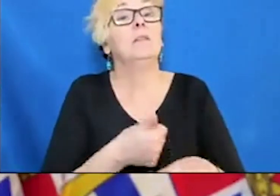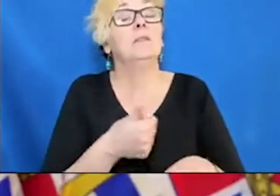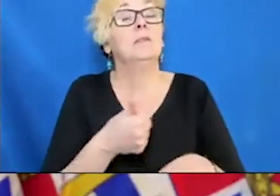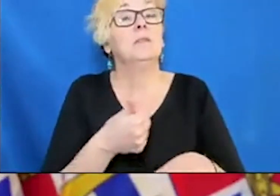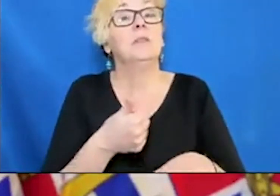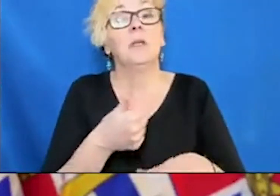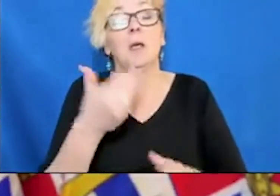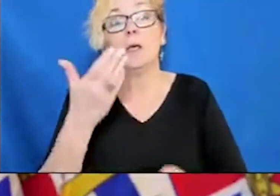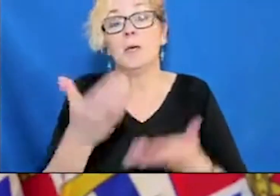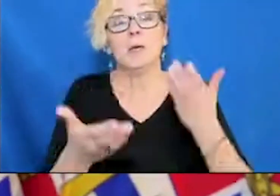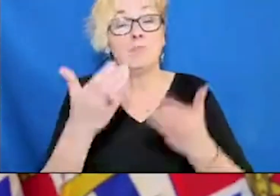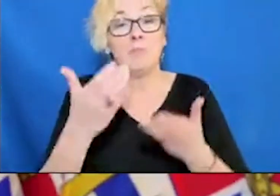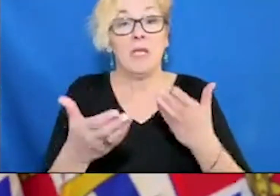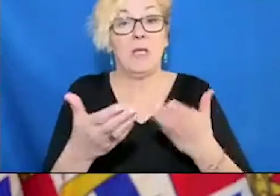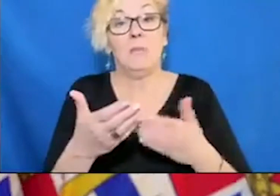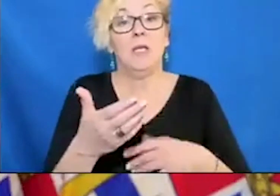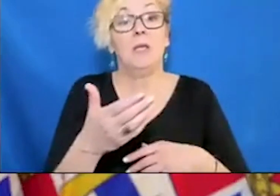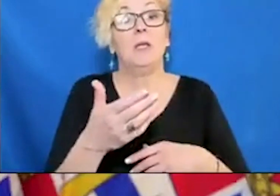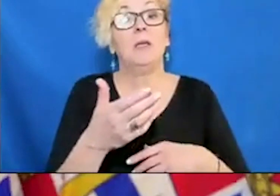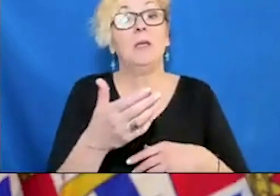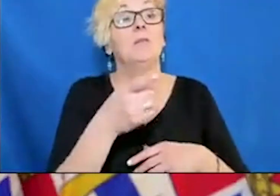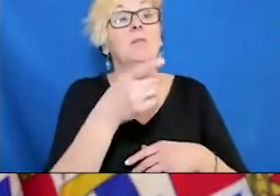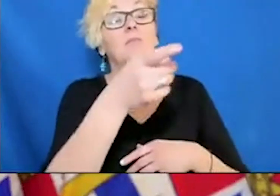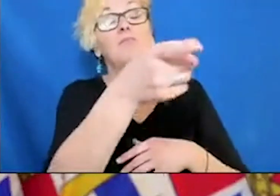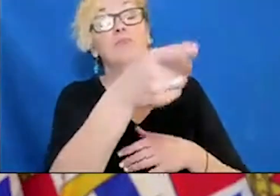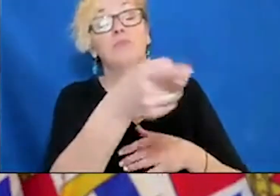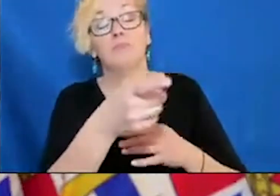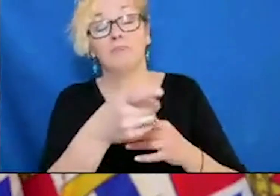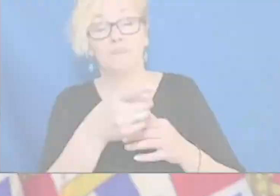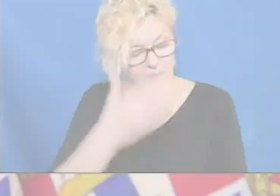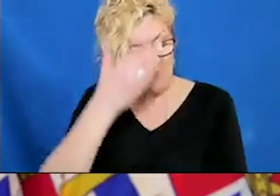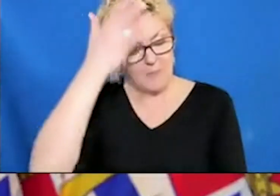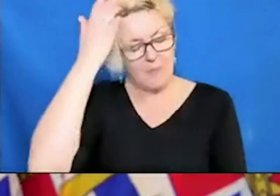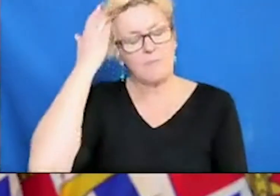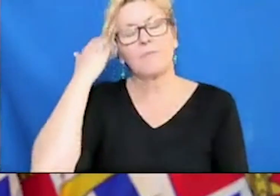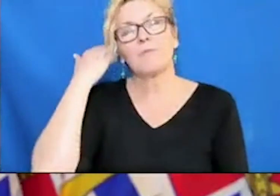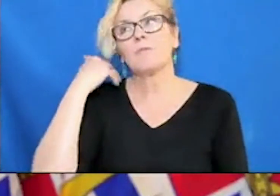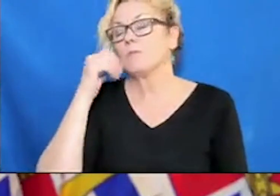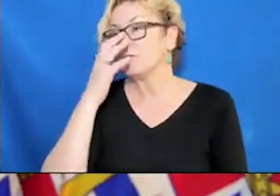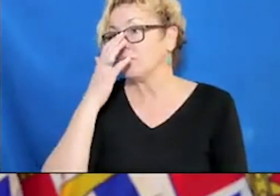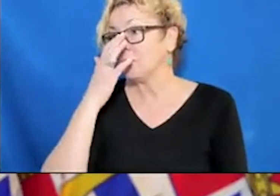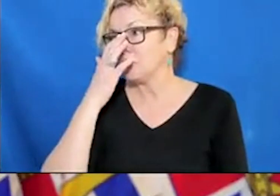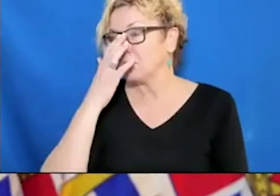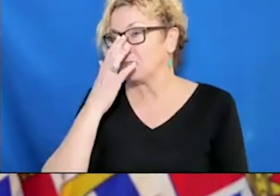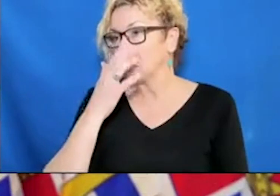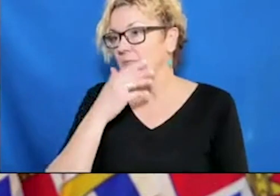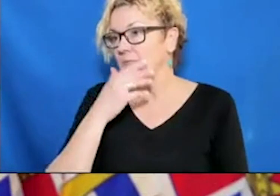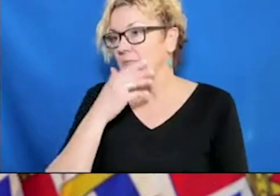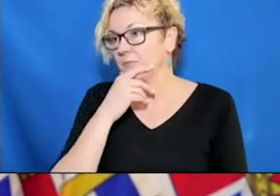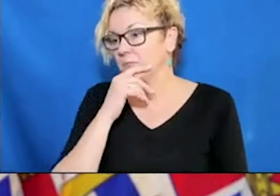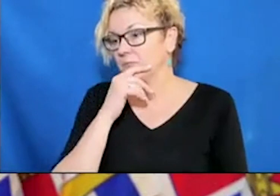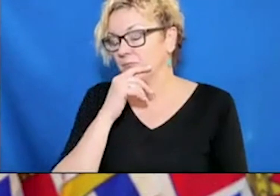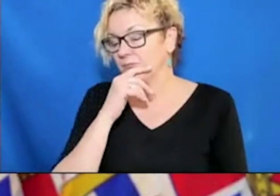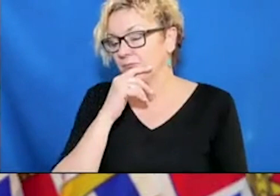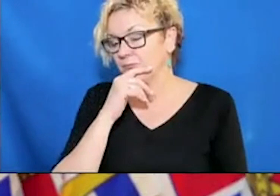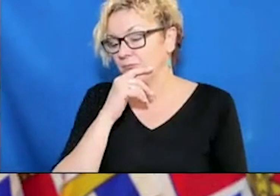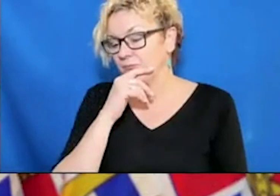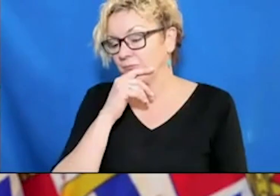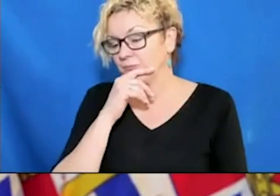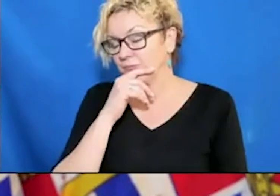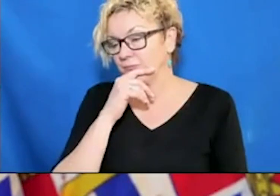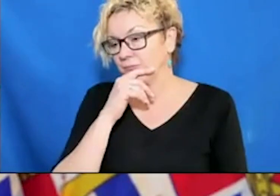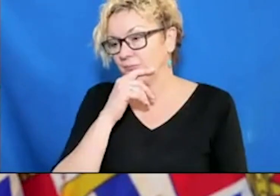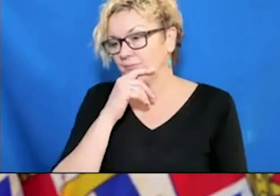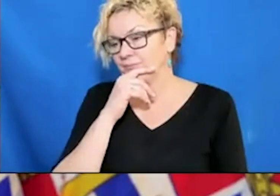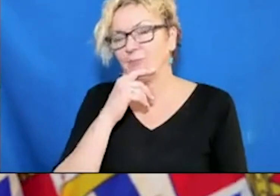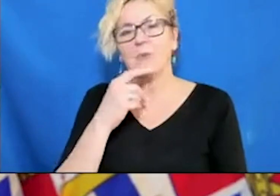asked them to do, and that means that it's efficient for everybody. The end of the day for some of these clinics, I'm wondering if